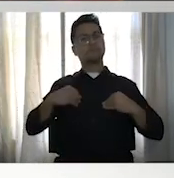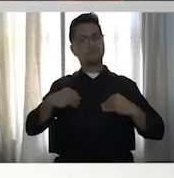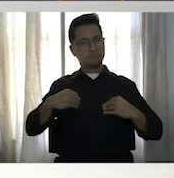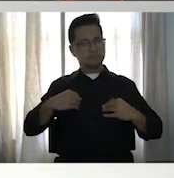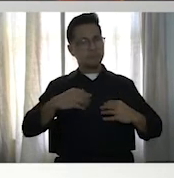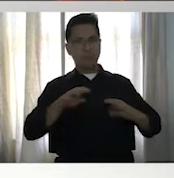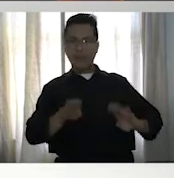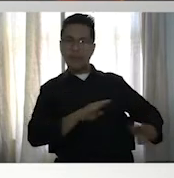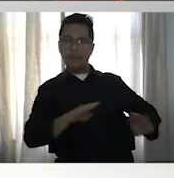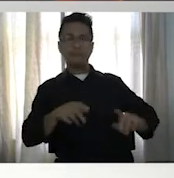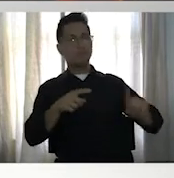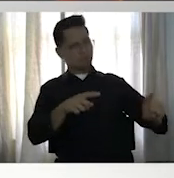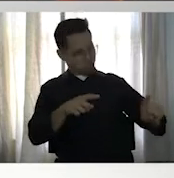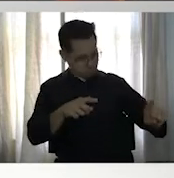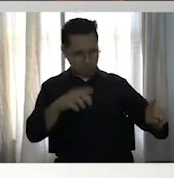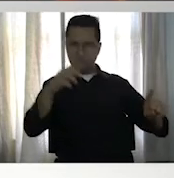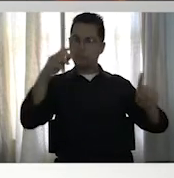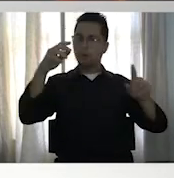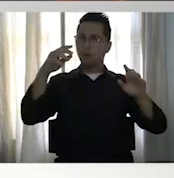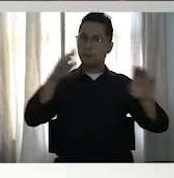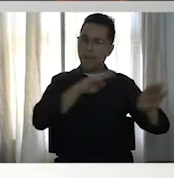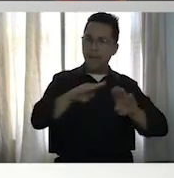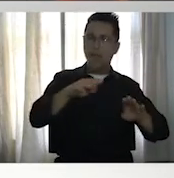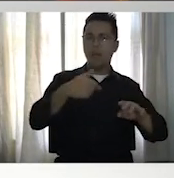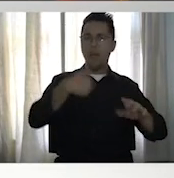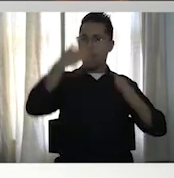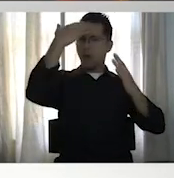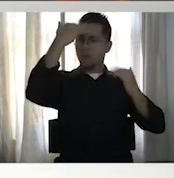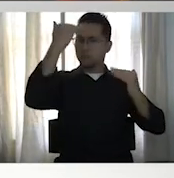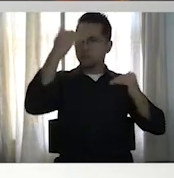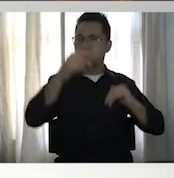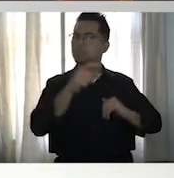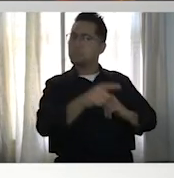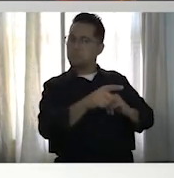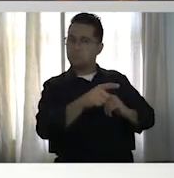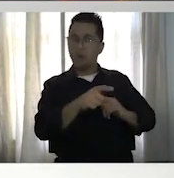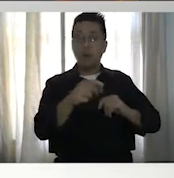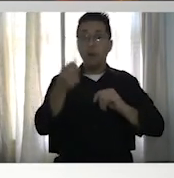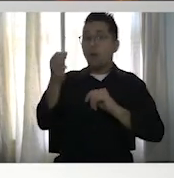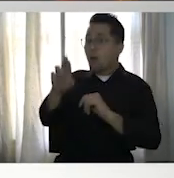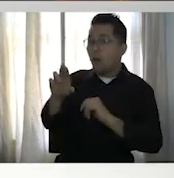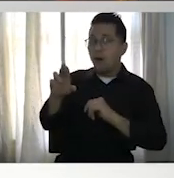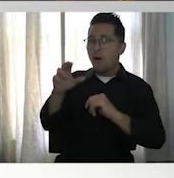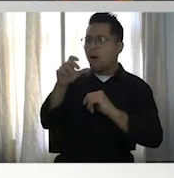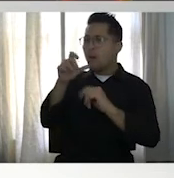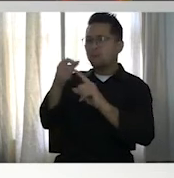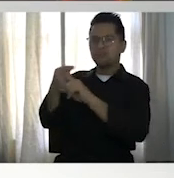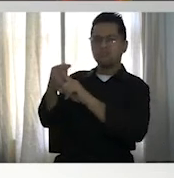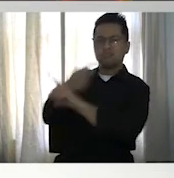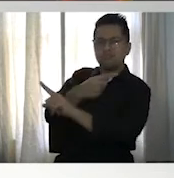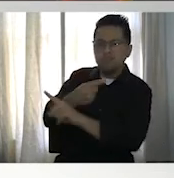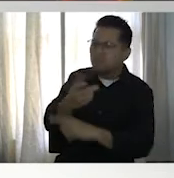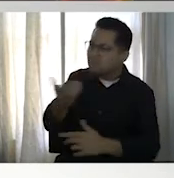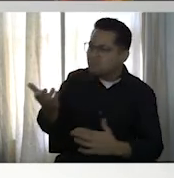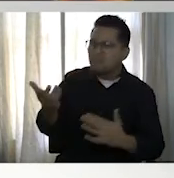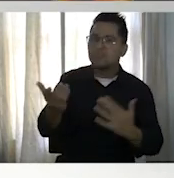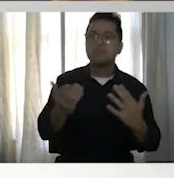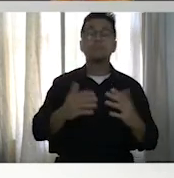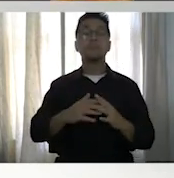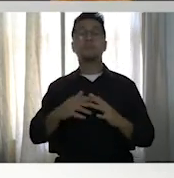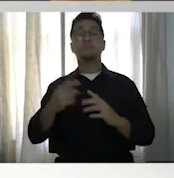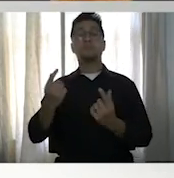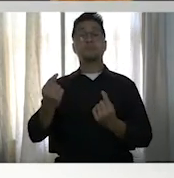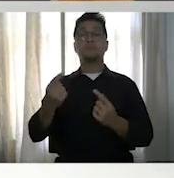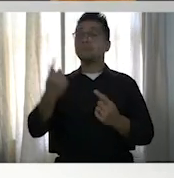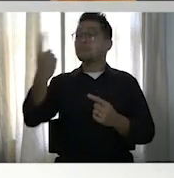behaviors, you know, what you're looking for, expected or unexpected. And what it is really